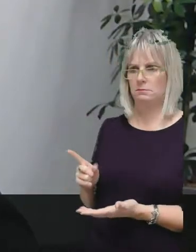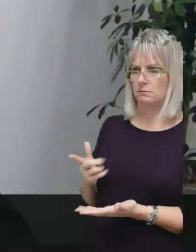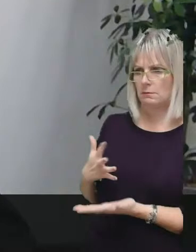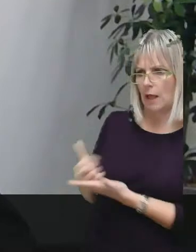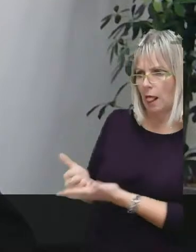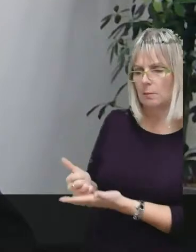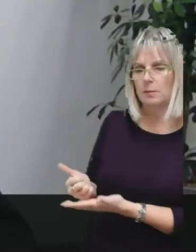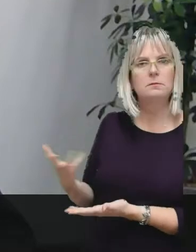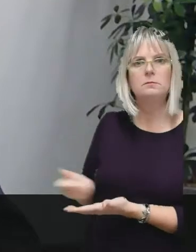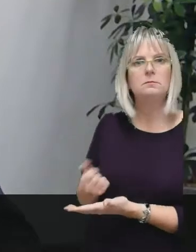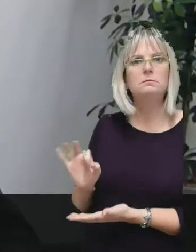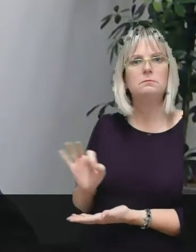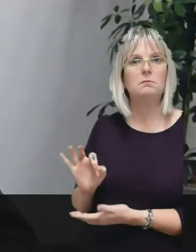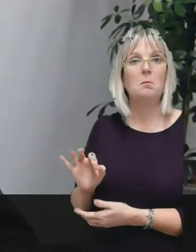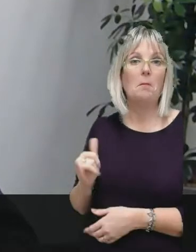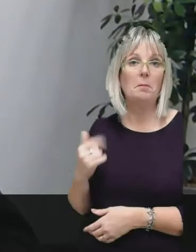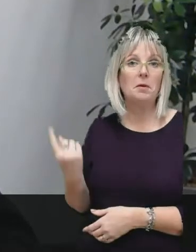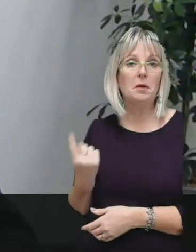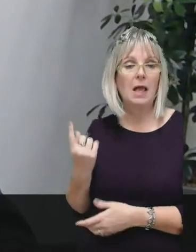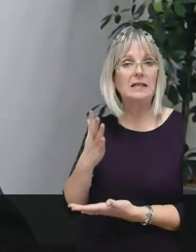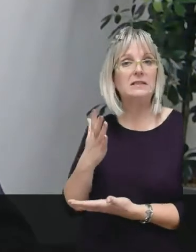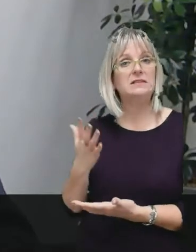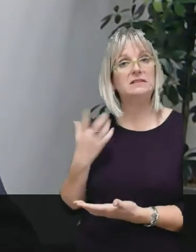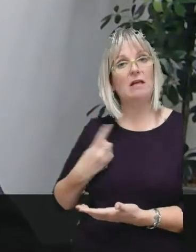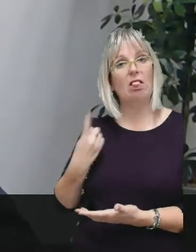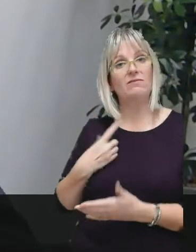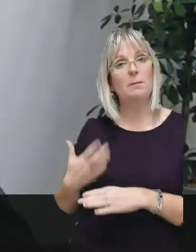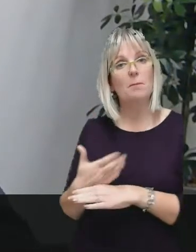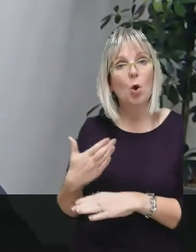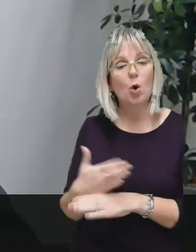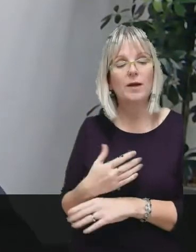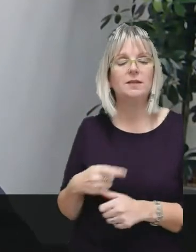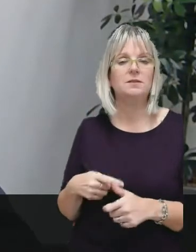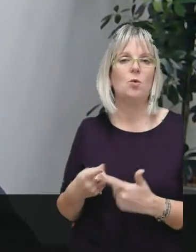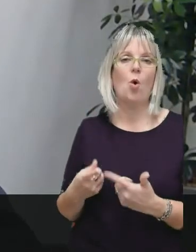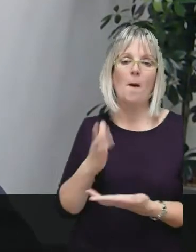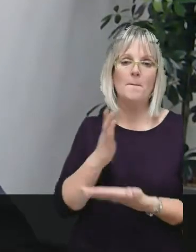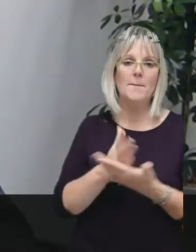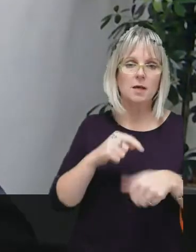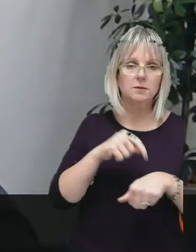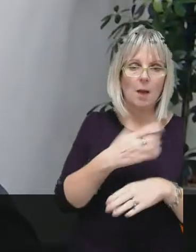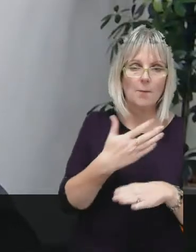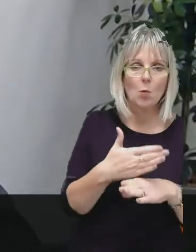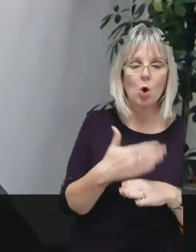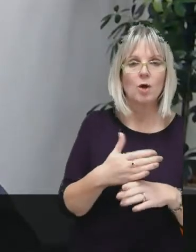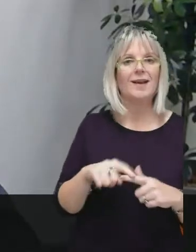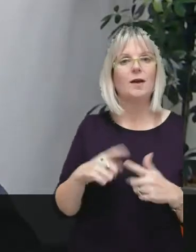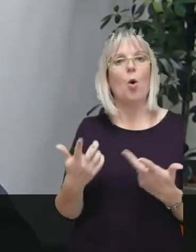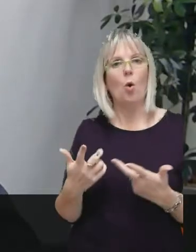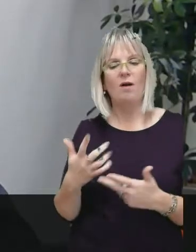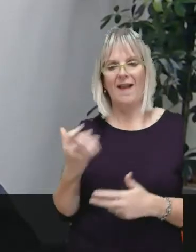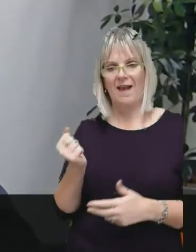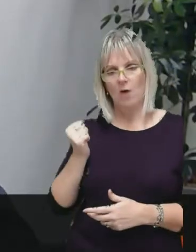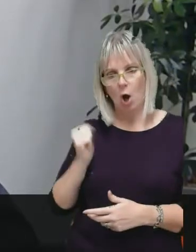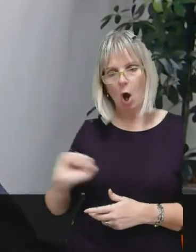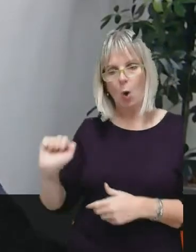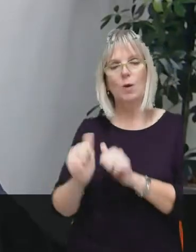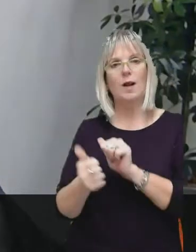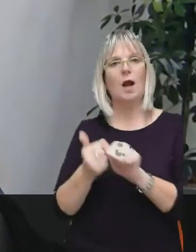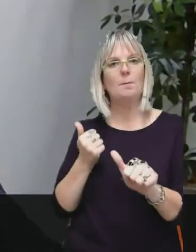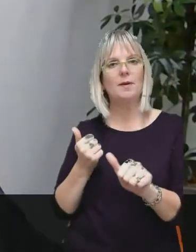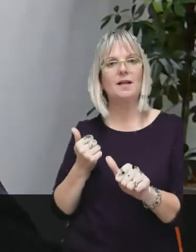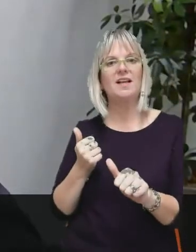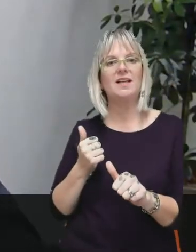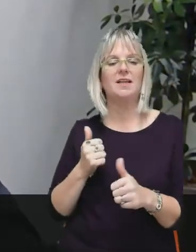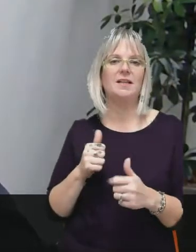working, because they've only recently become self-employed, or because they get paid through dividends in a company or earn about £50,000. And the